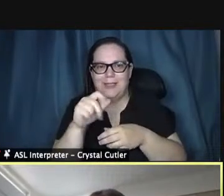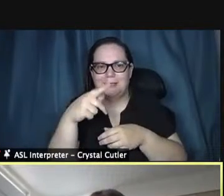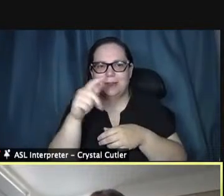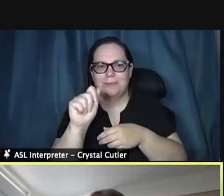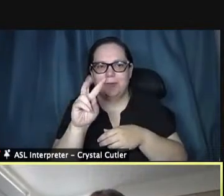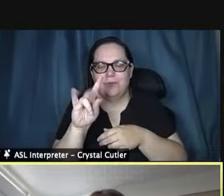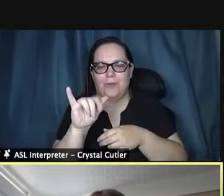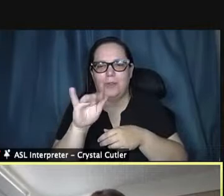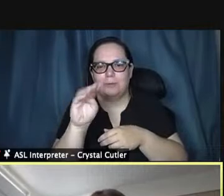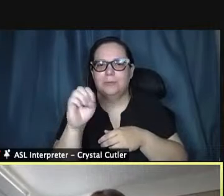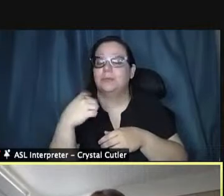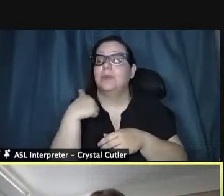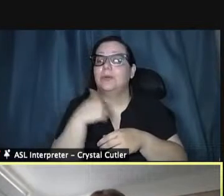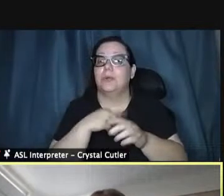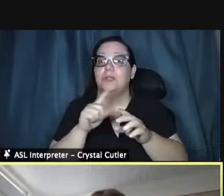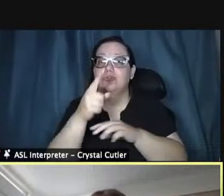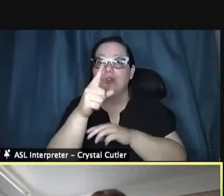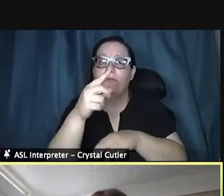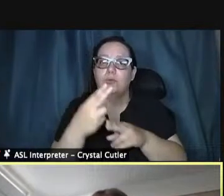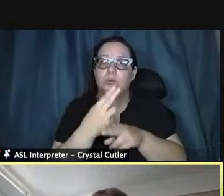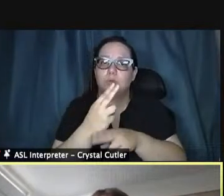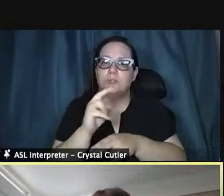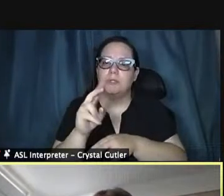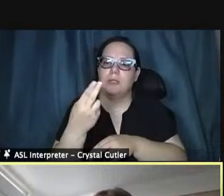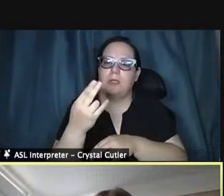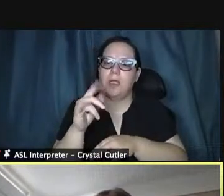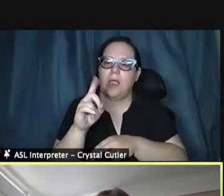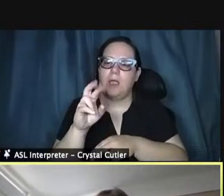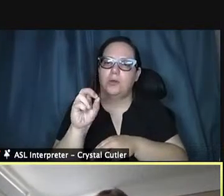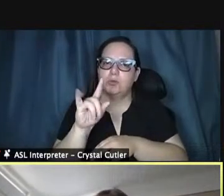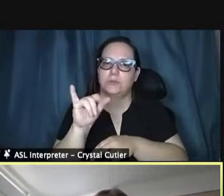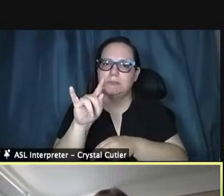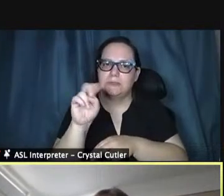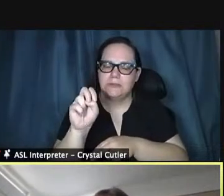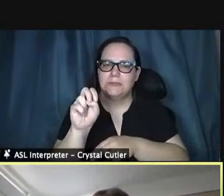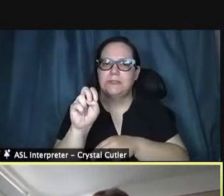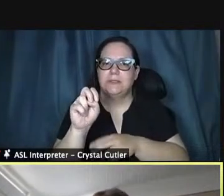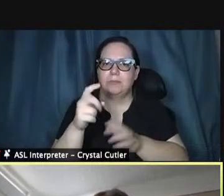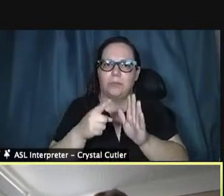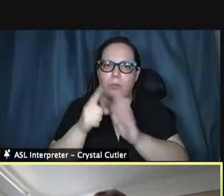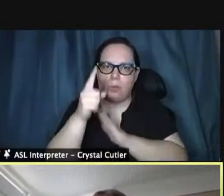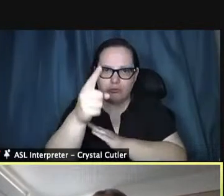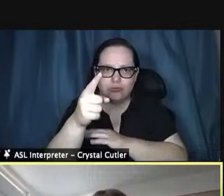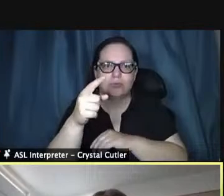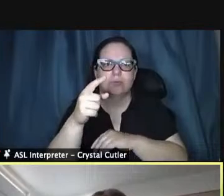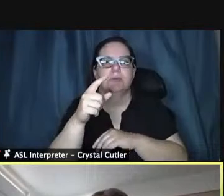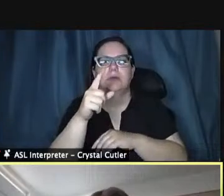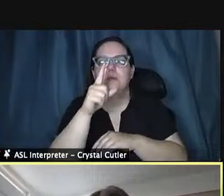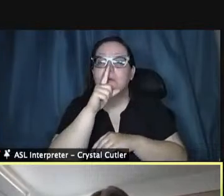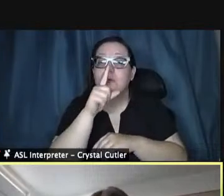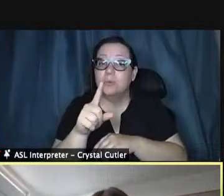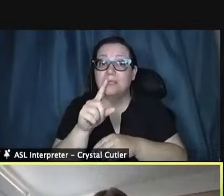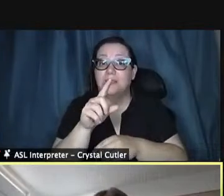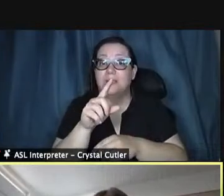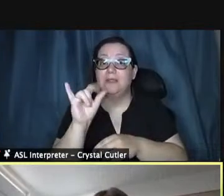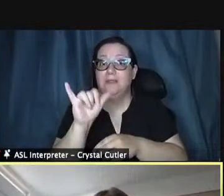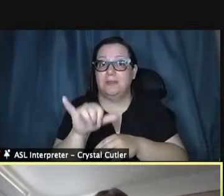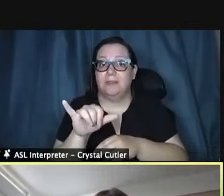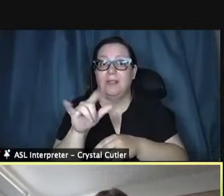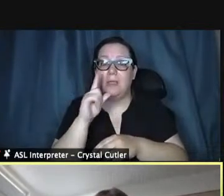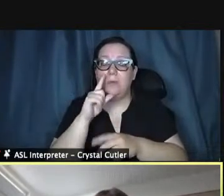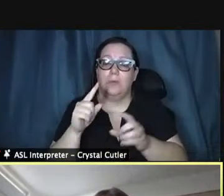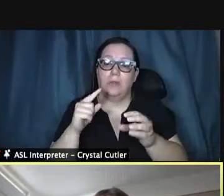hydrazine chemical propulsion system and insert into a 100-kilometer polar lunar orbit, where for over a year we'll do